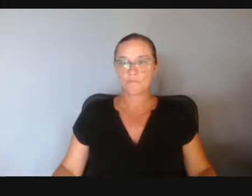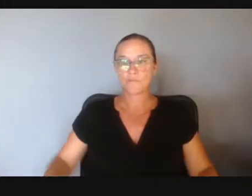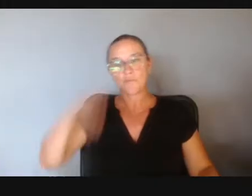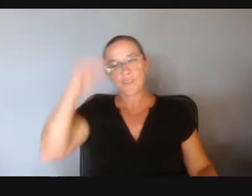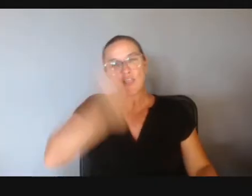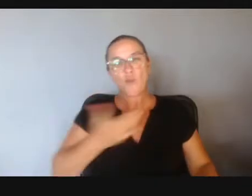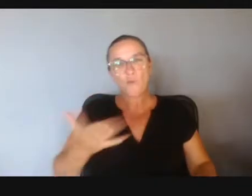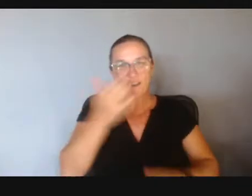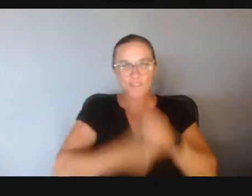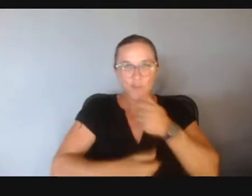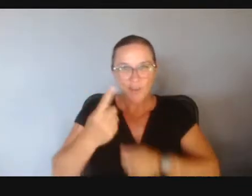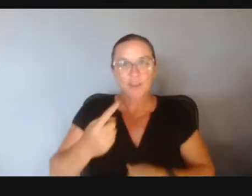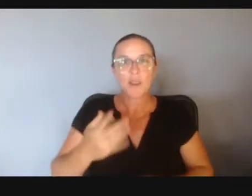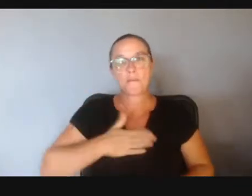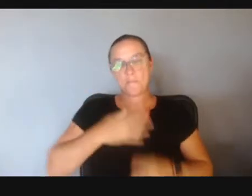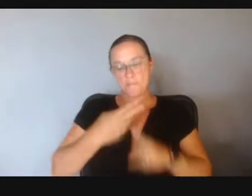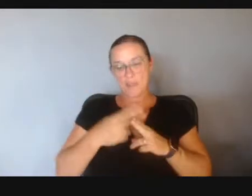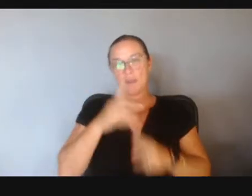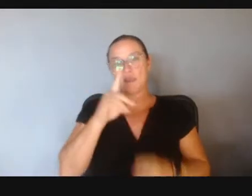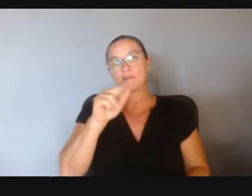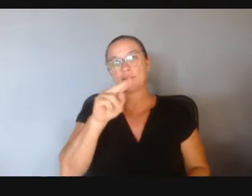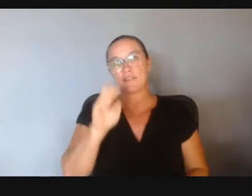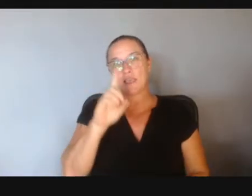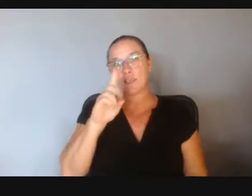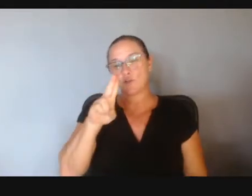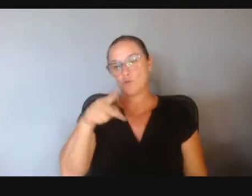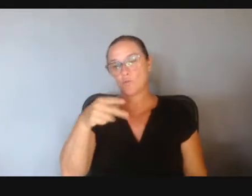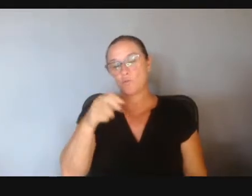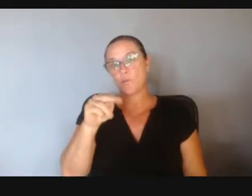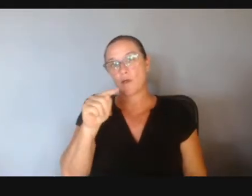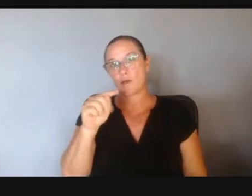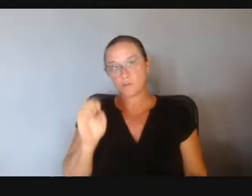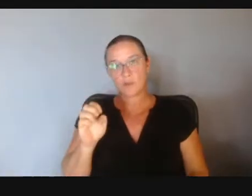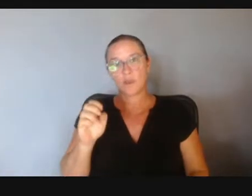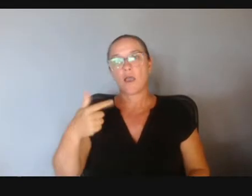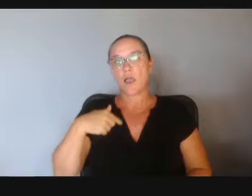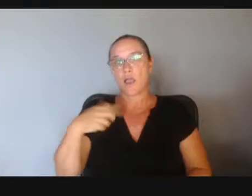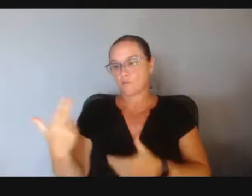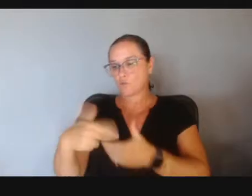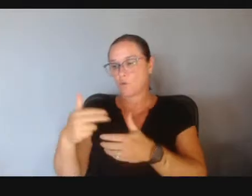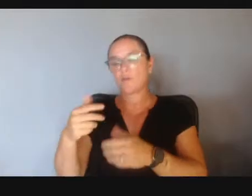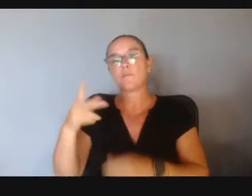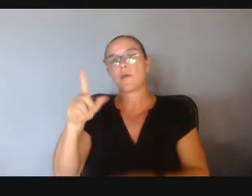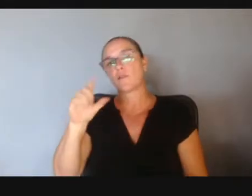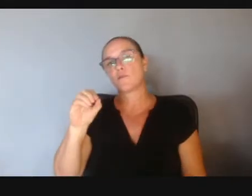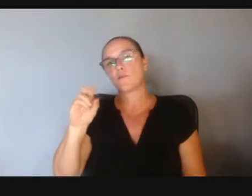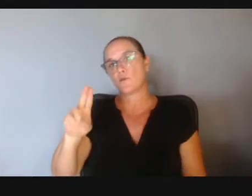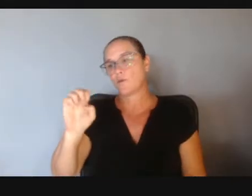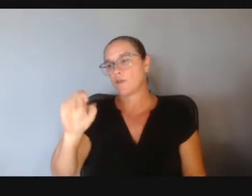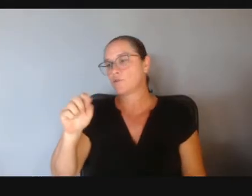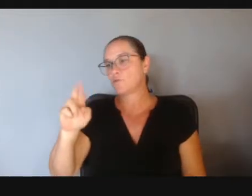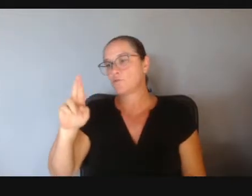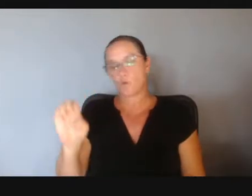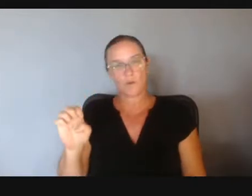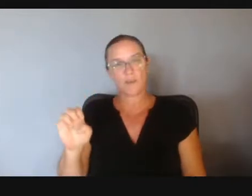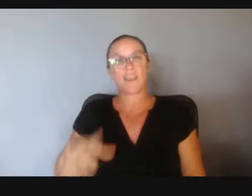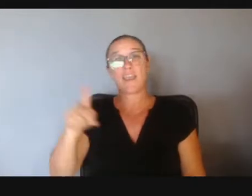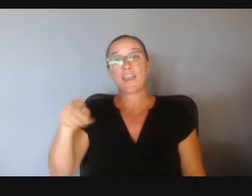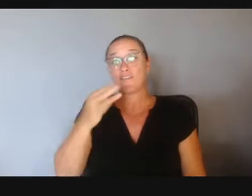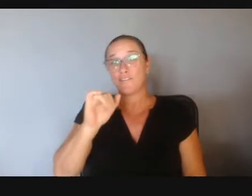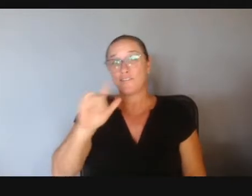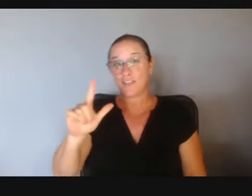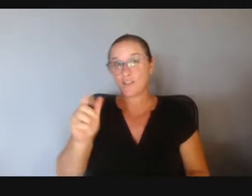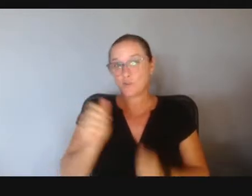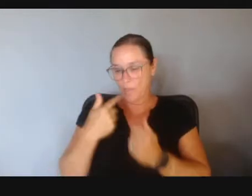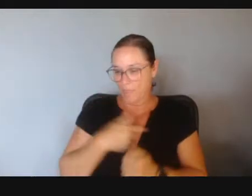Hello, everyone. My name is Dane Dupont. I'm joined today by Mr. Luatori. Phil is with us, but not